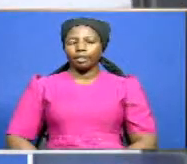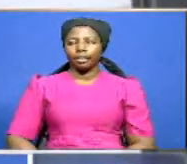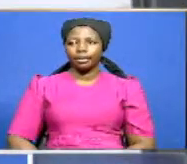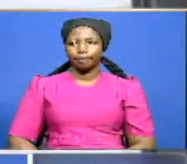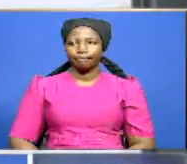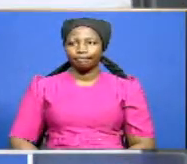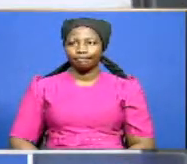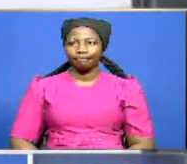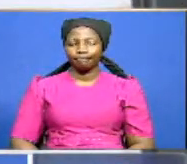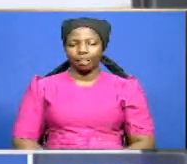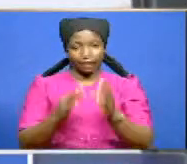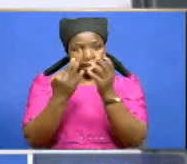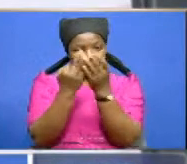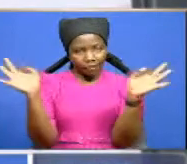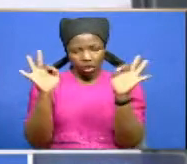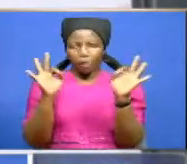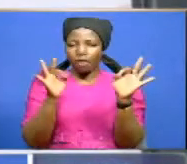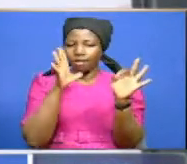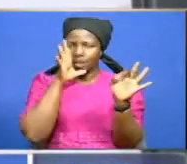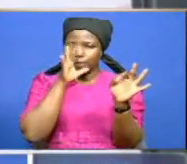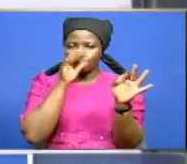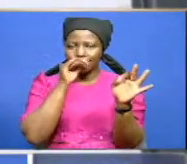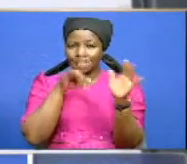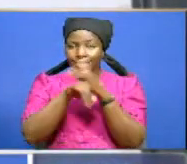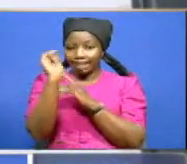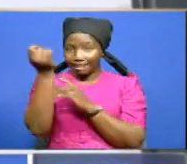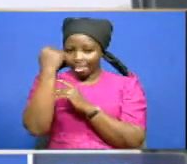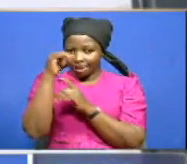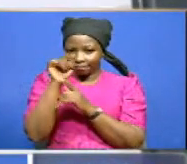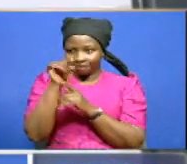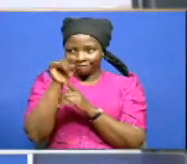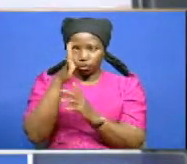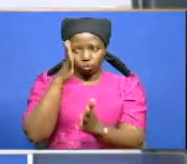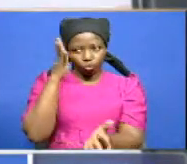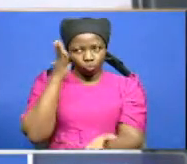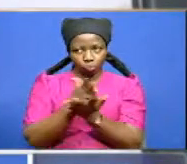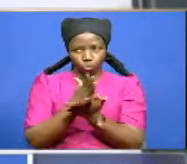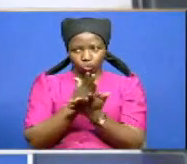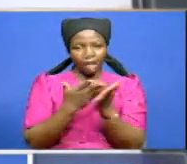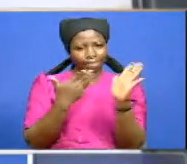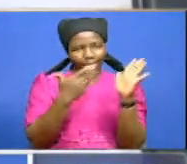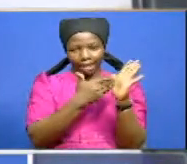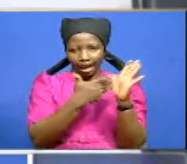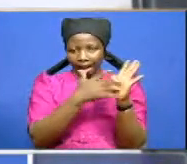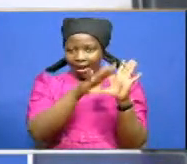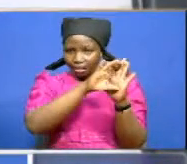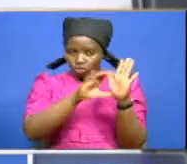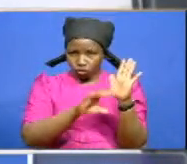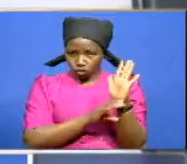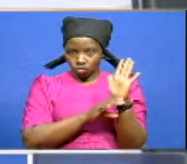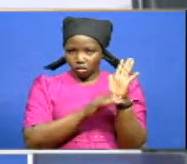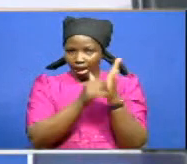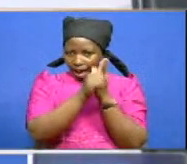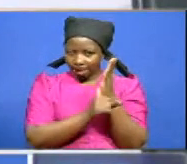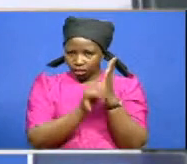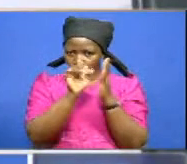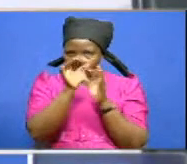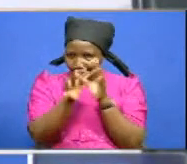The freedom of speech in Kenya is, of course, enshrined in the Constitution, Article